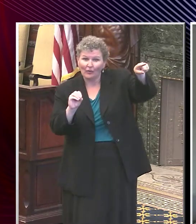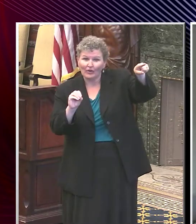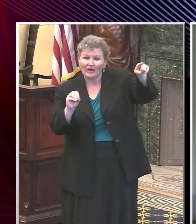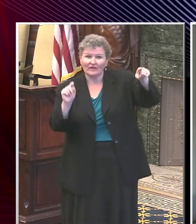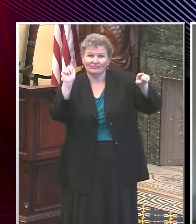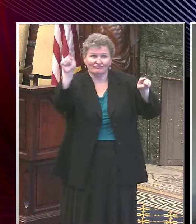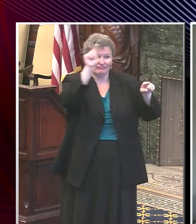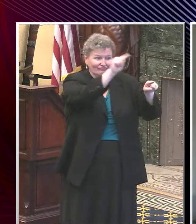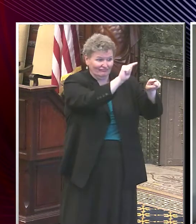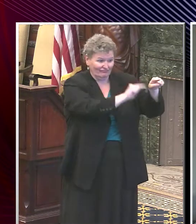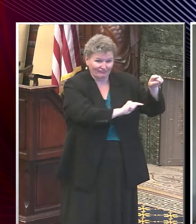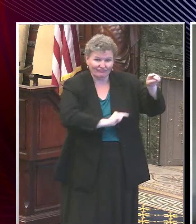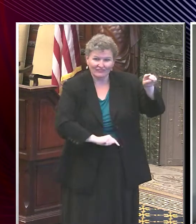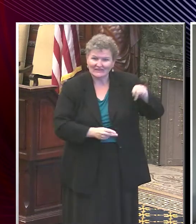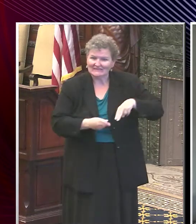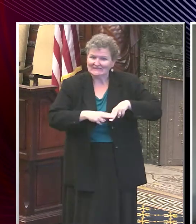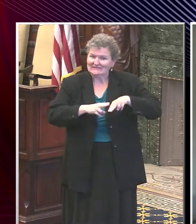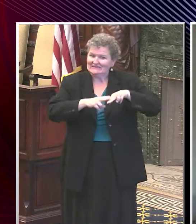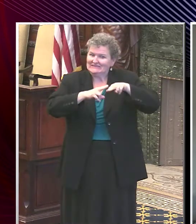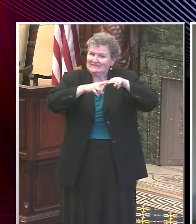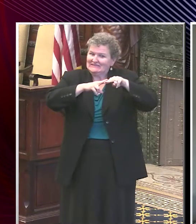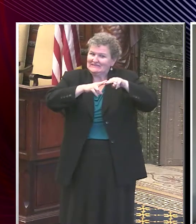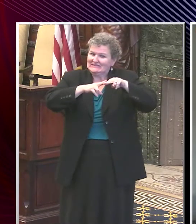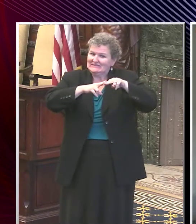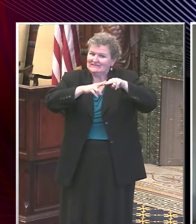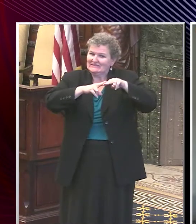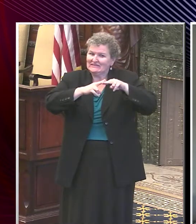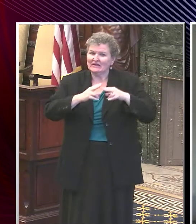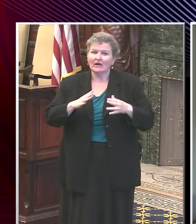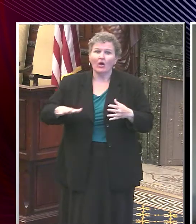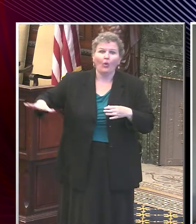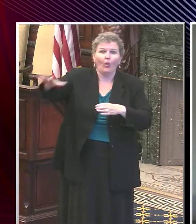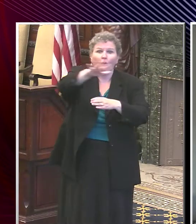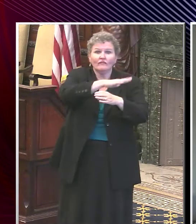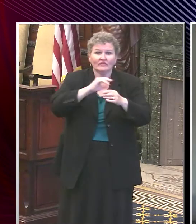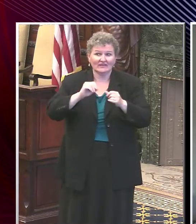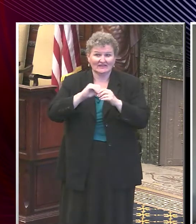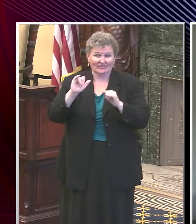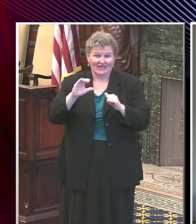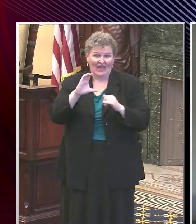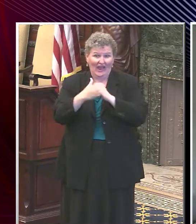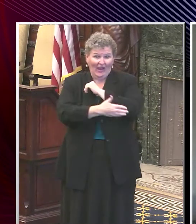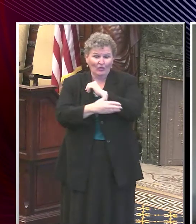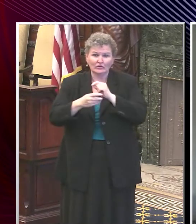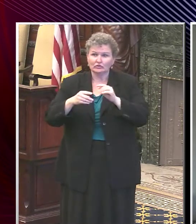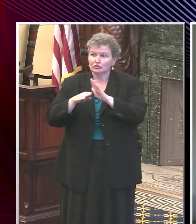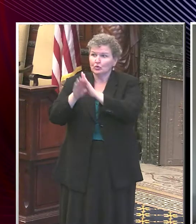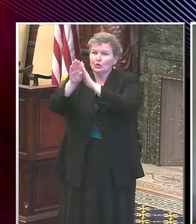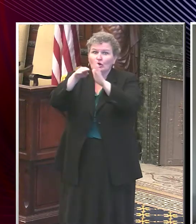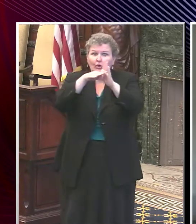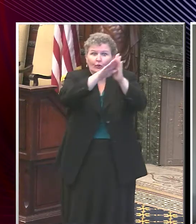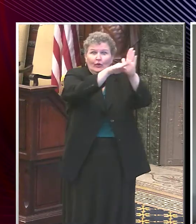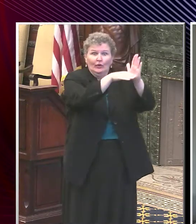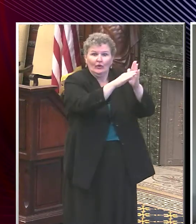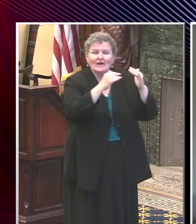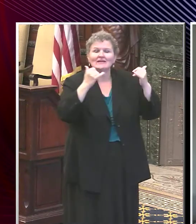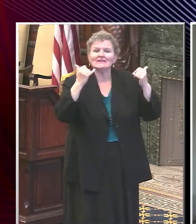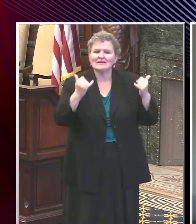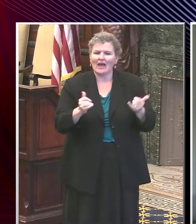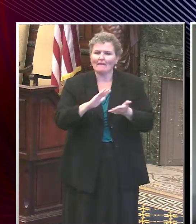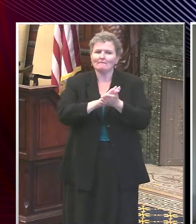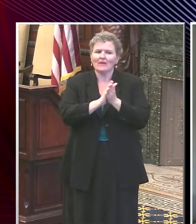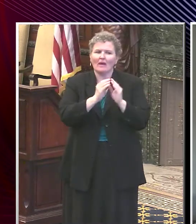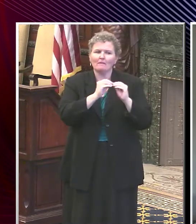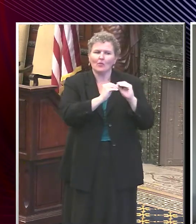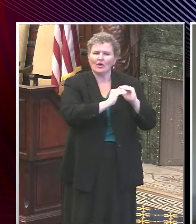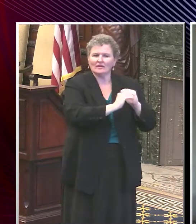country, the epidemic, which has been surging, is now stabilizing. Daily case counts in the US as a whole have been flat for the past